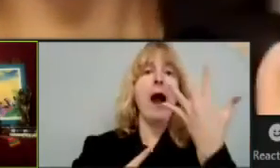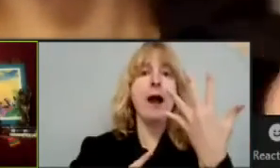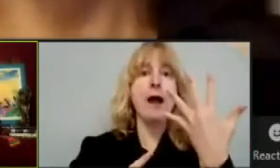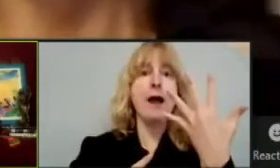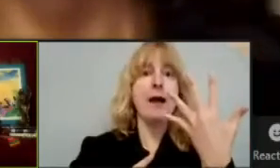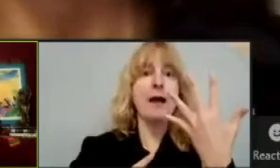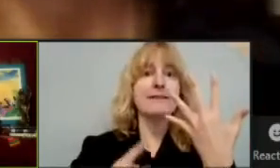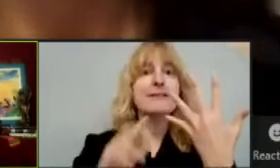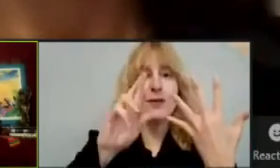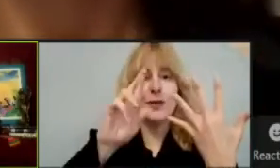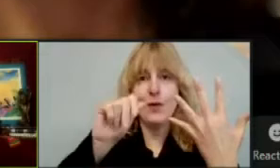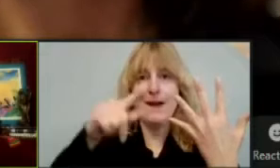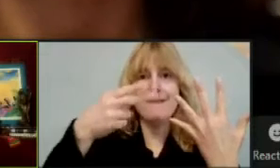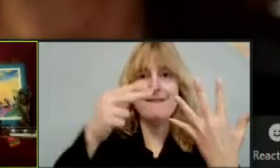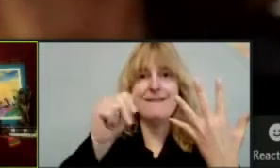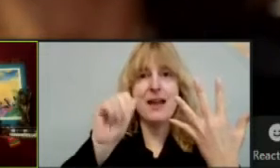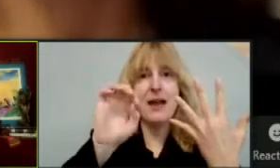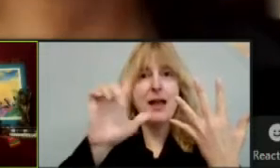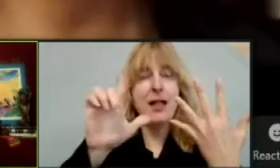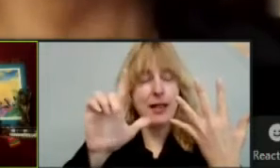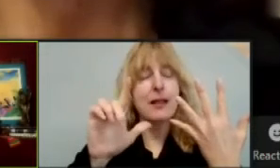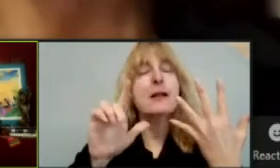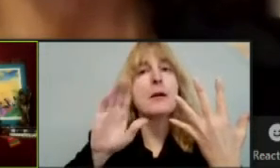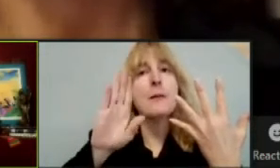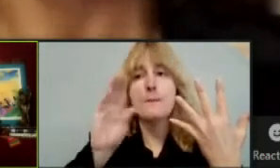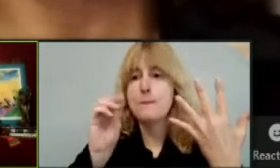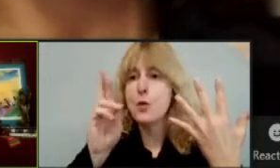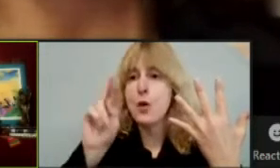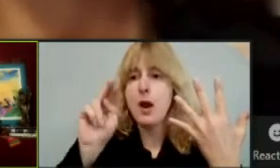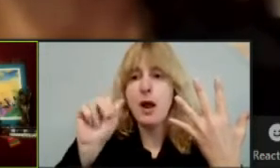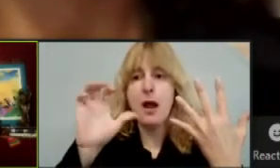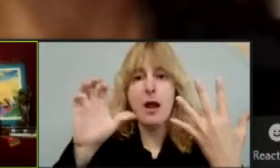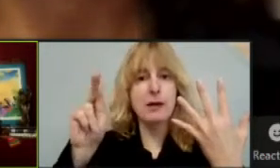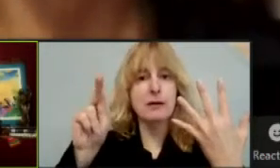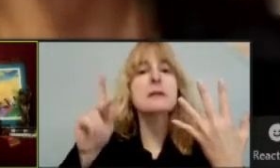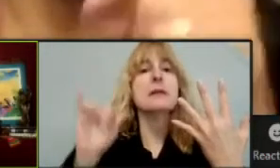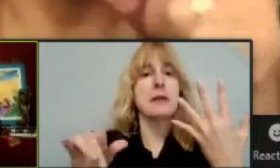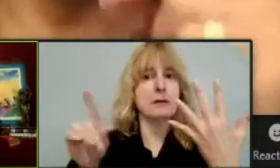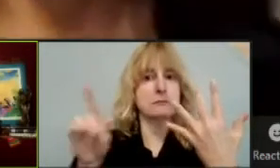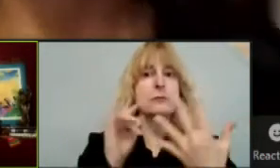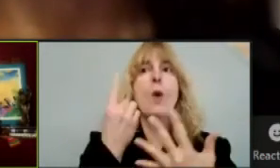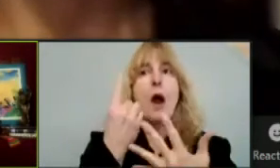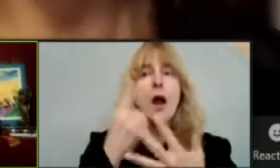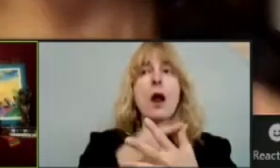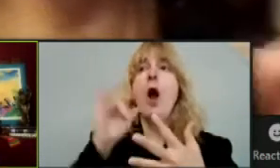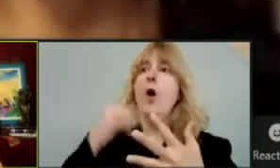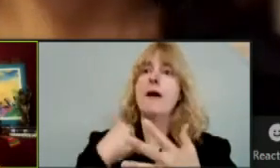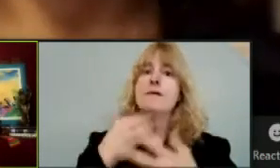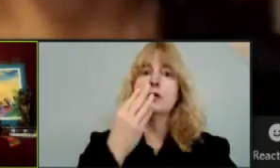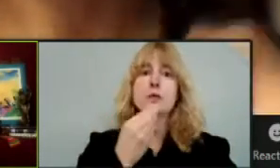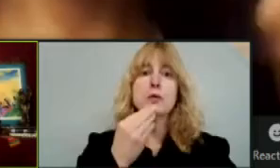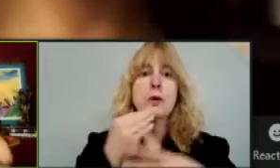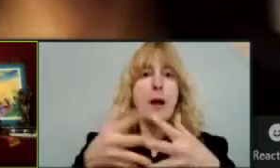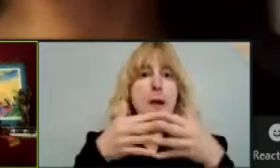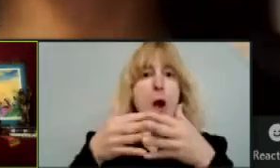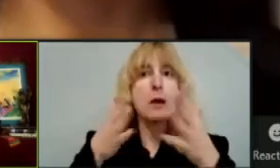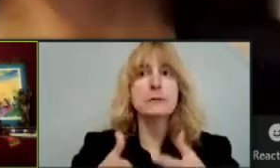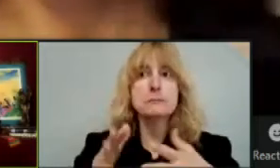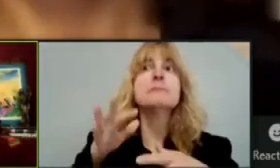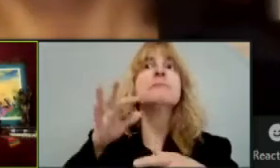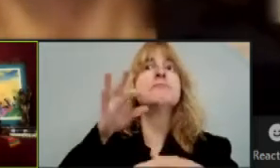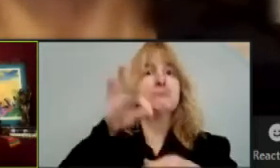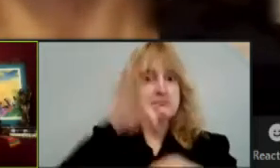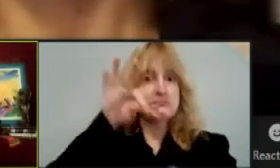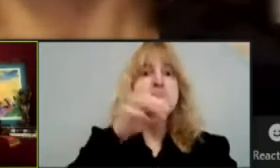also seen now the election of John Ossoff, a Jewish American, to the Senate. So we are marching slowly,